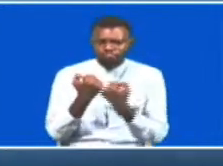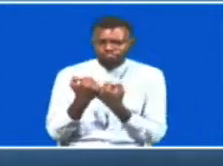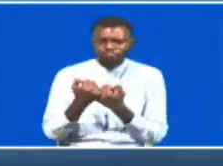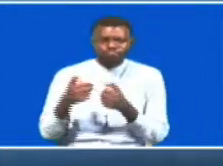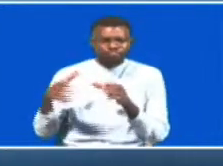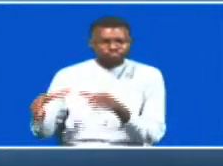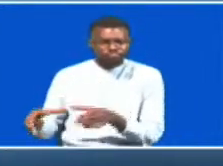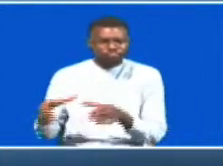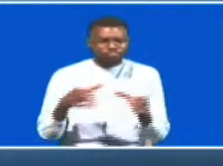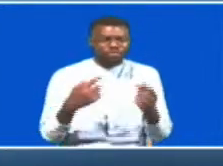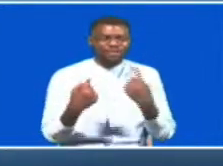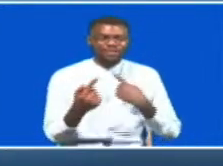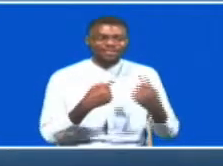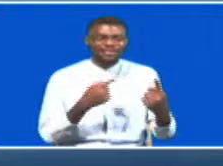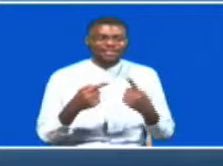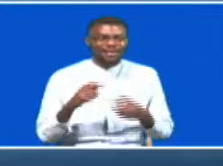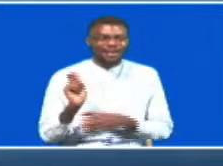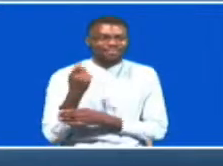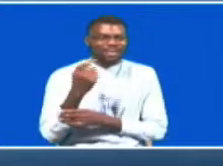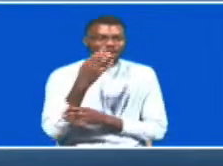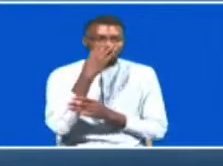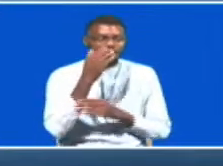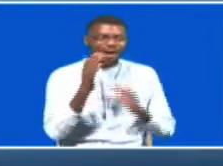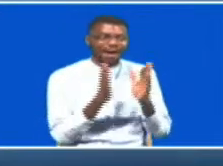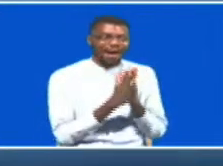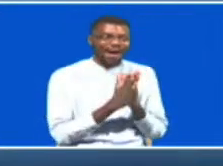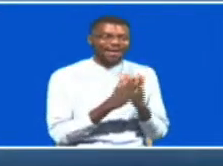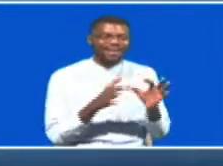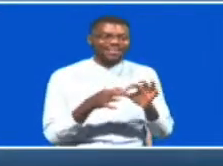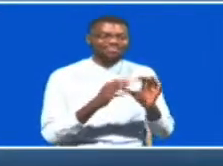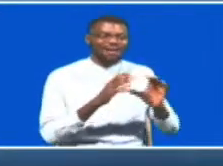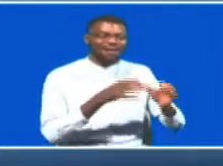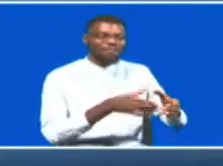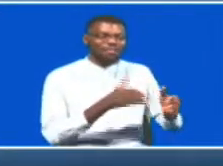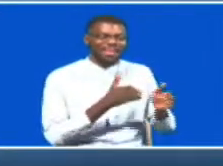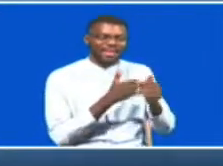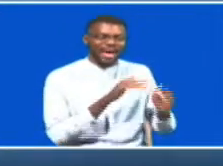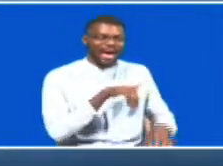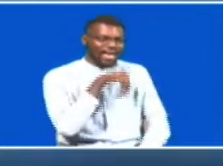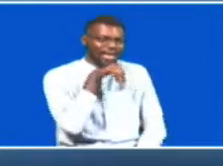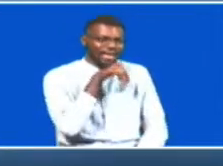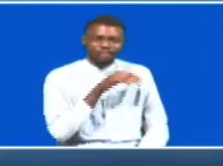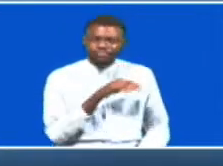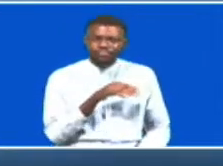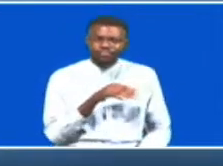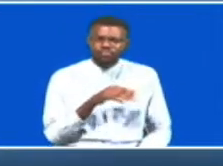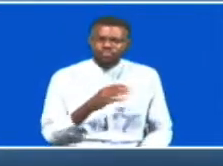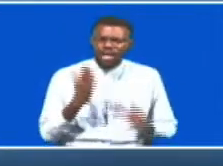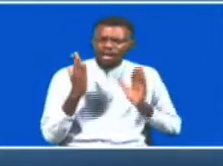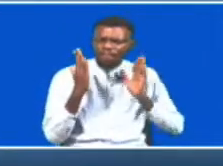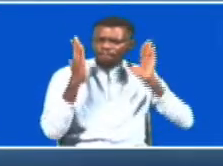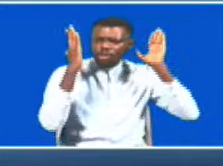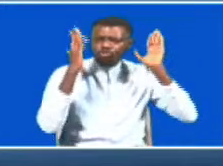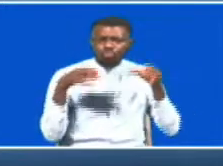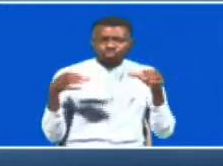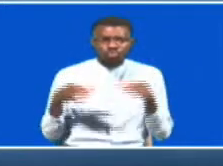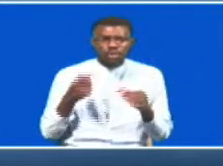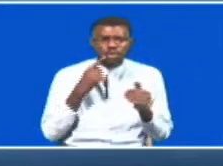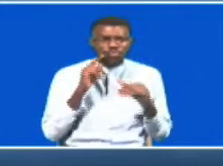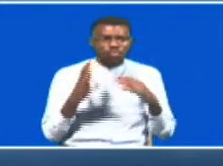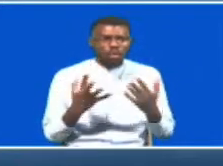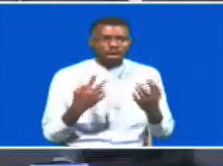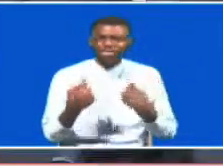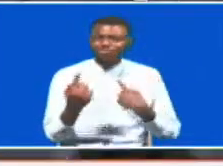bipartisan talks initiated between President William Ruto and Azimio leader Raila Odinga. Now, the bishops said it was only